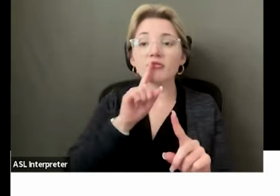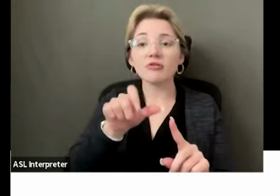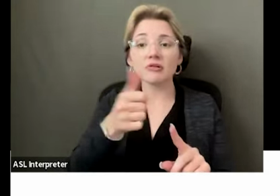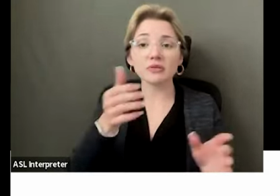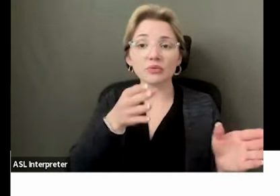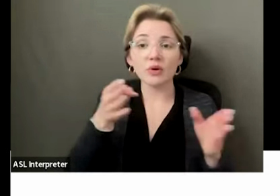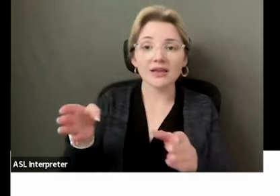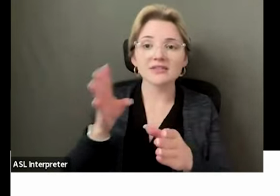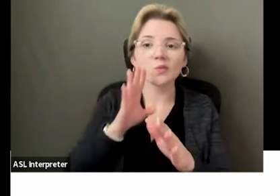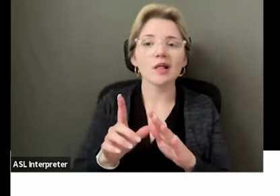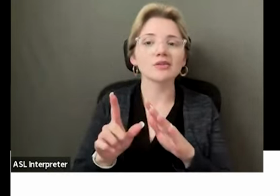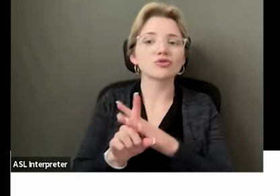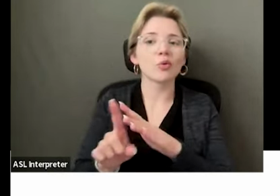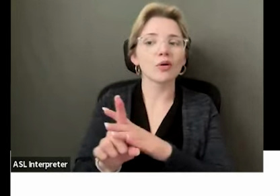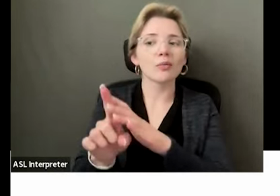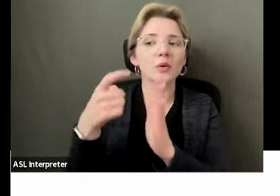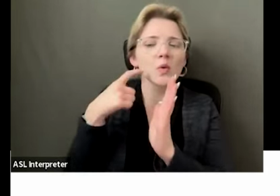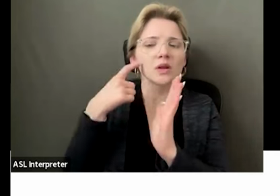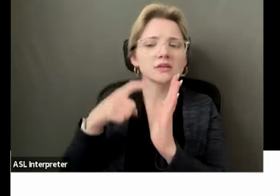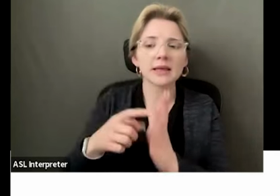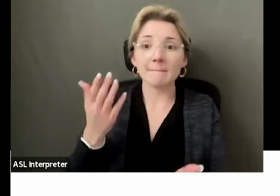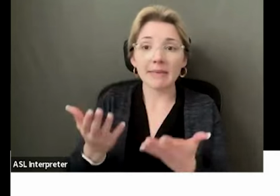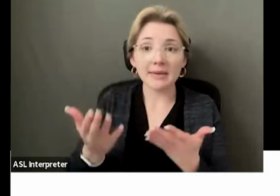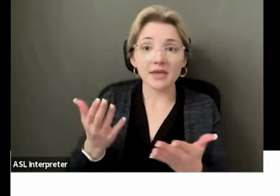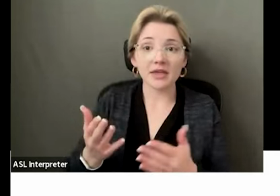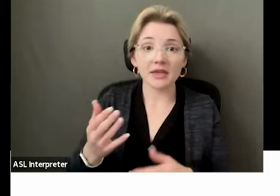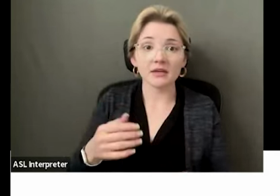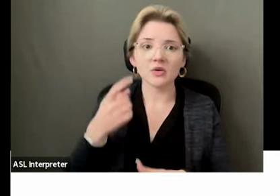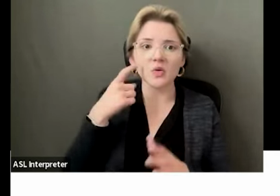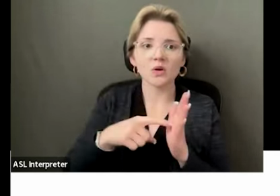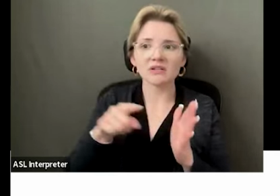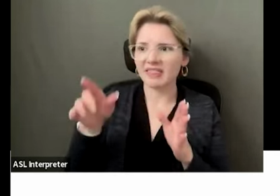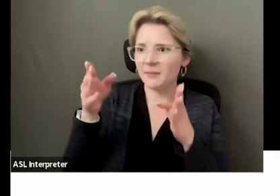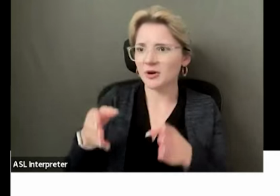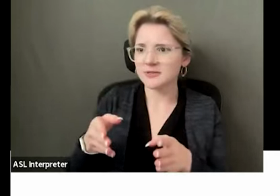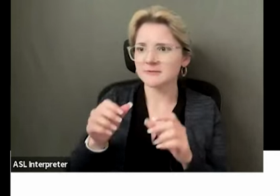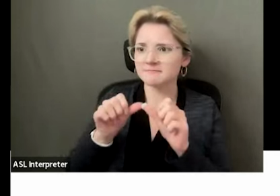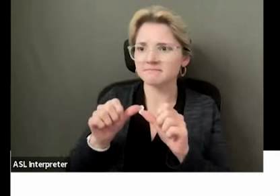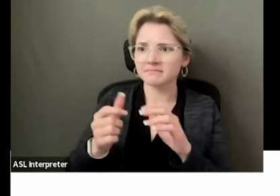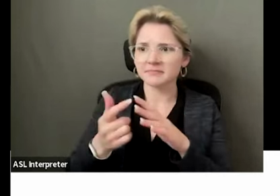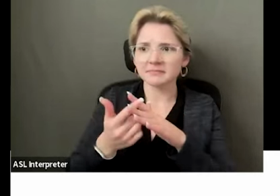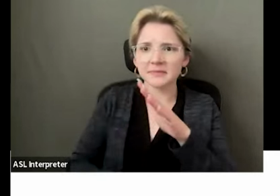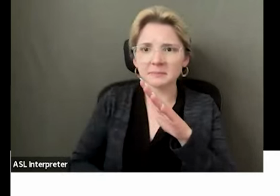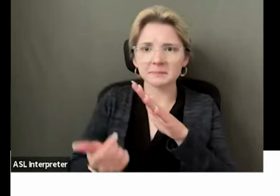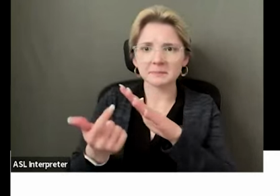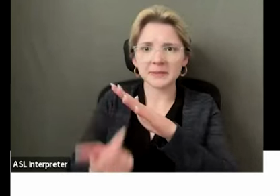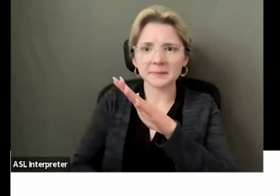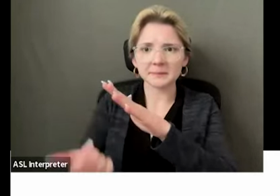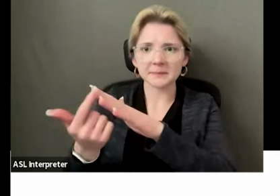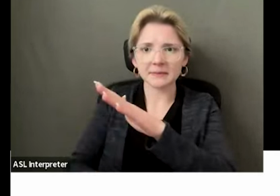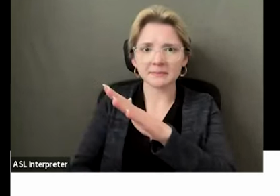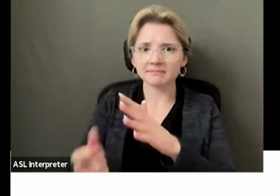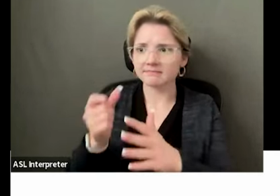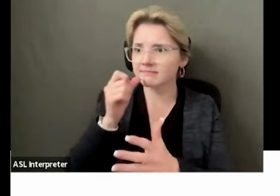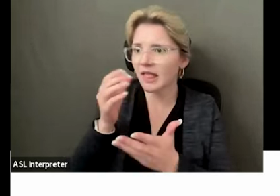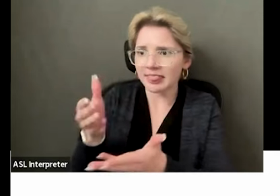is showing up. They may not be in their unit anymore. They may not be coming to certain meetings with their housing provider due